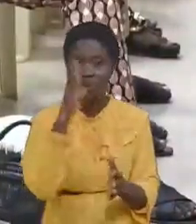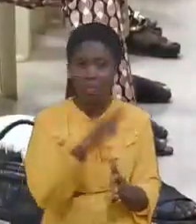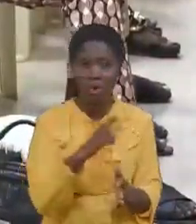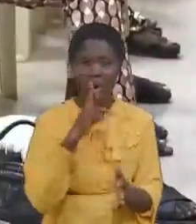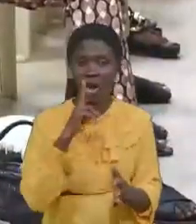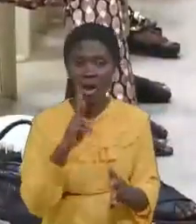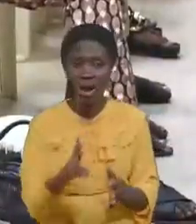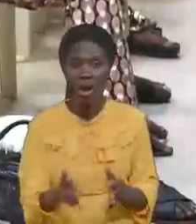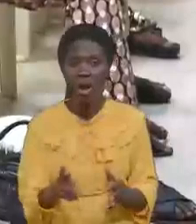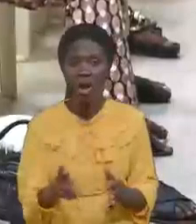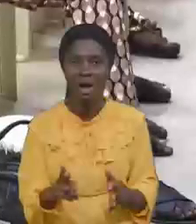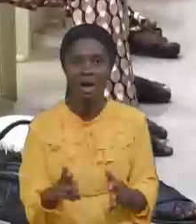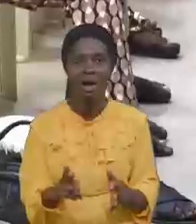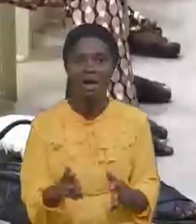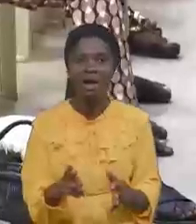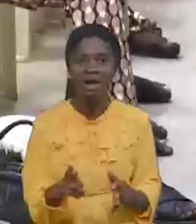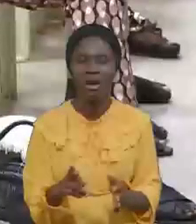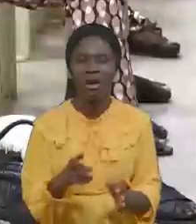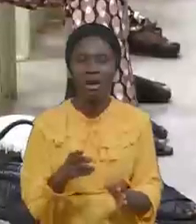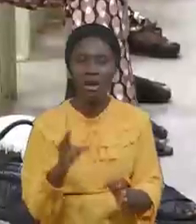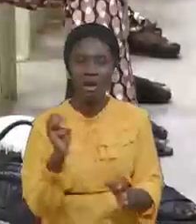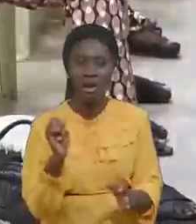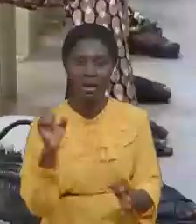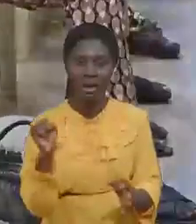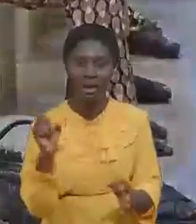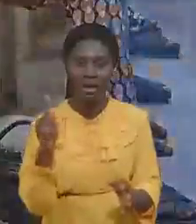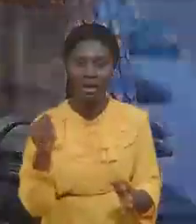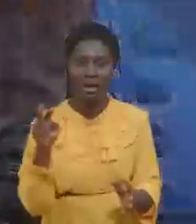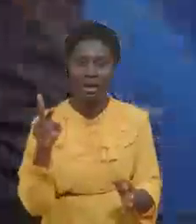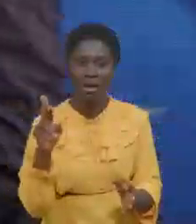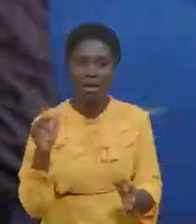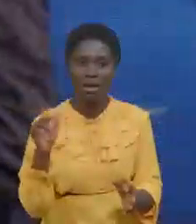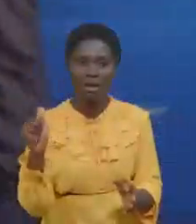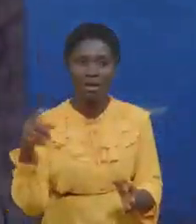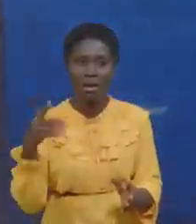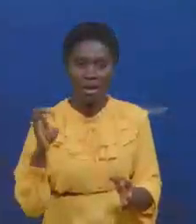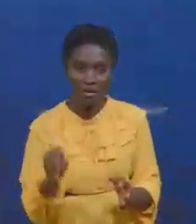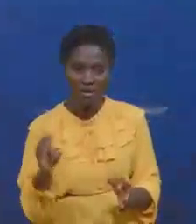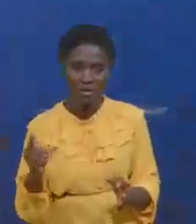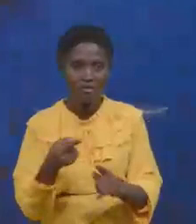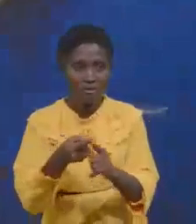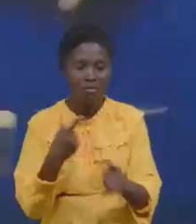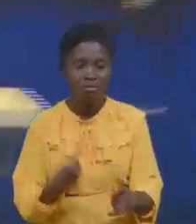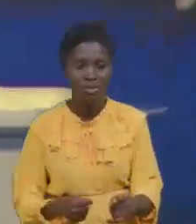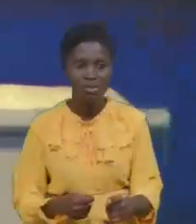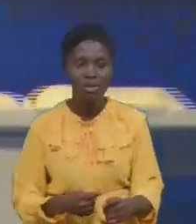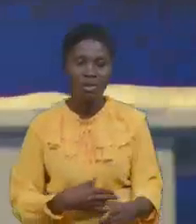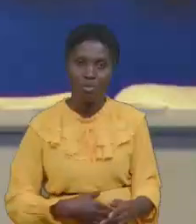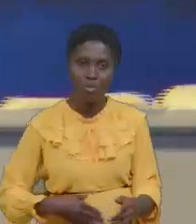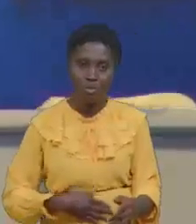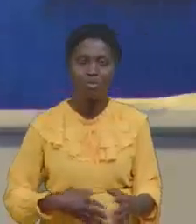estranged from the womb. The wicked are estranged from the womb. You know, our